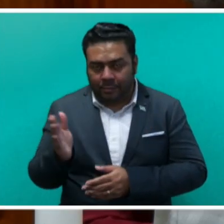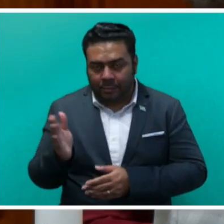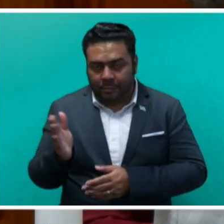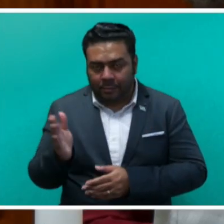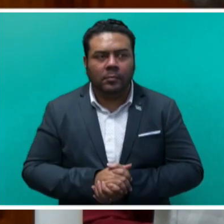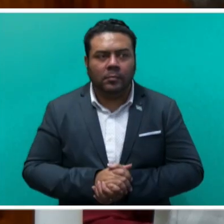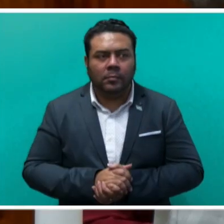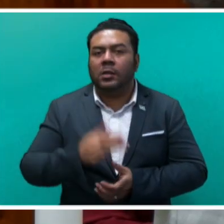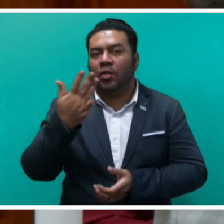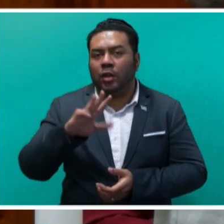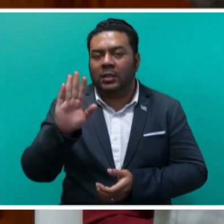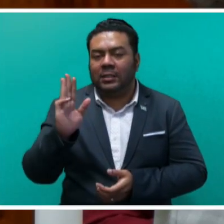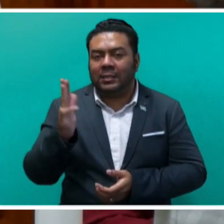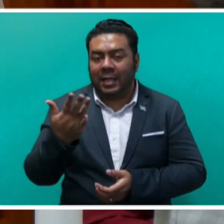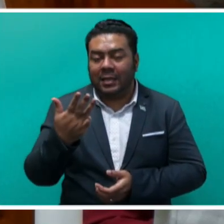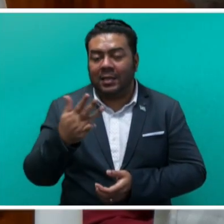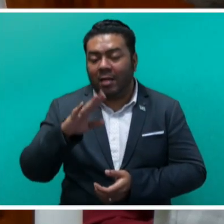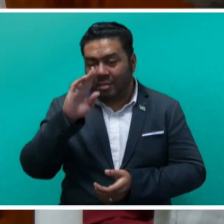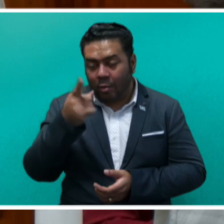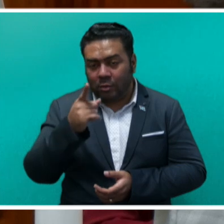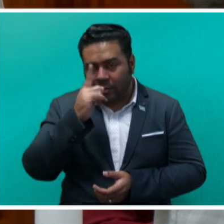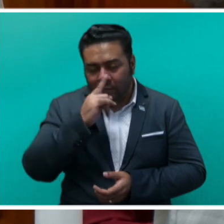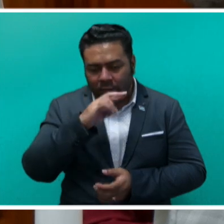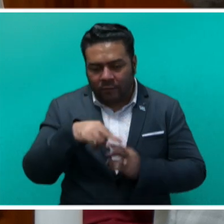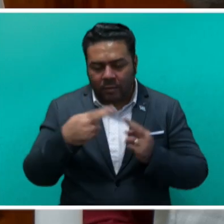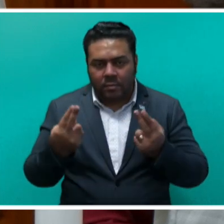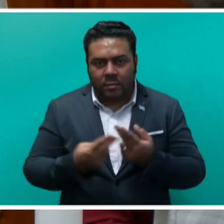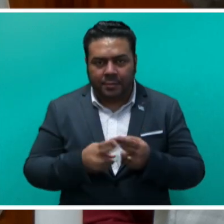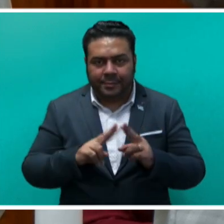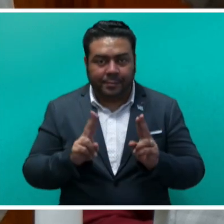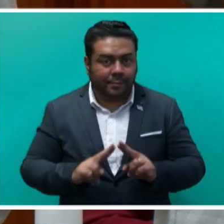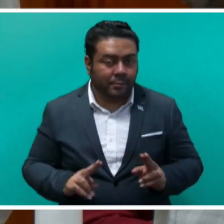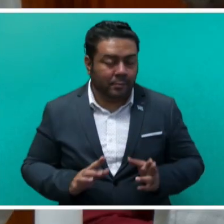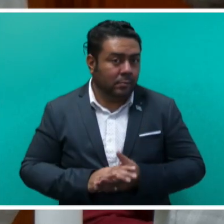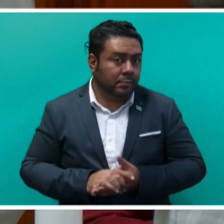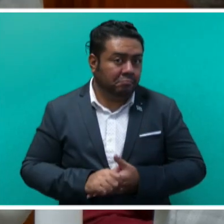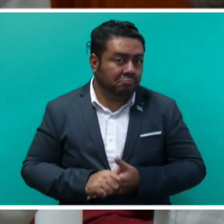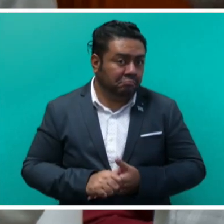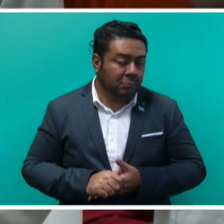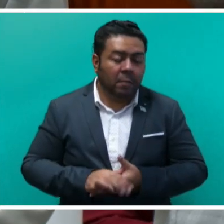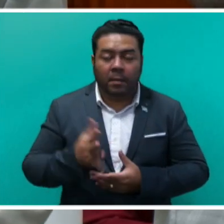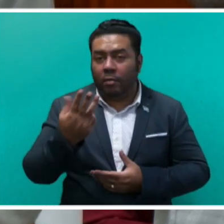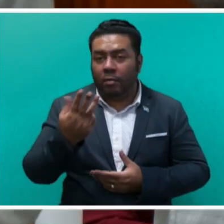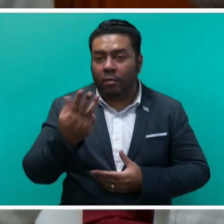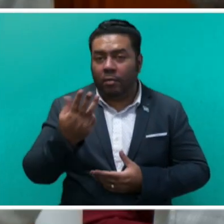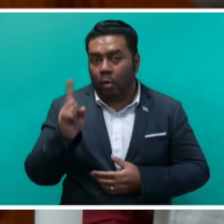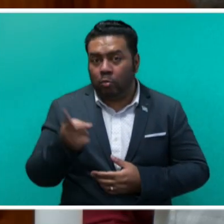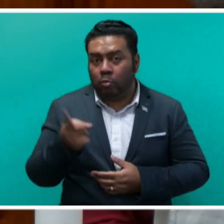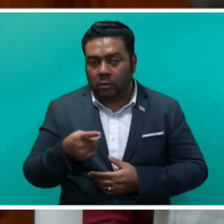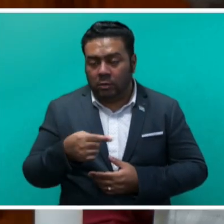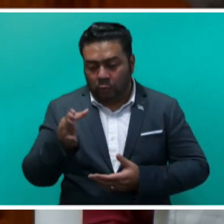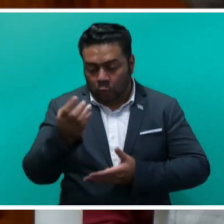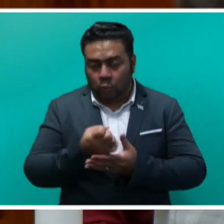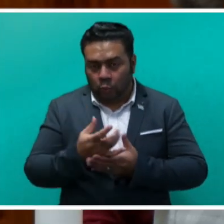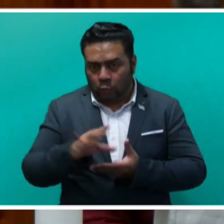about 39,000 livelihoods. On average, one recipient can earn close to 13,000, which varies